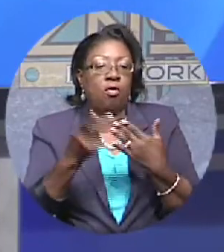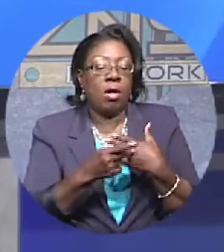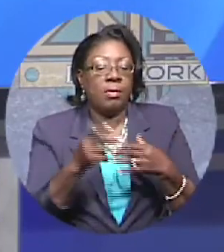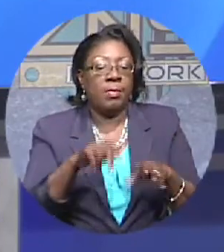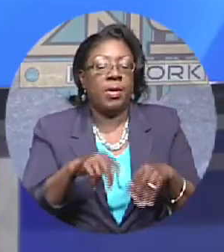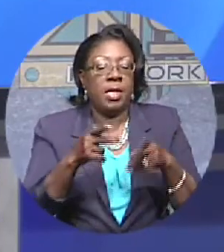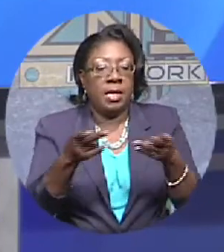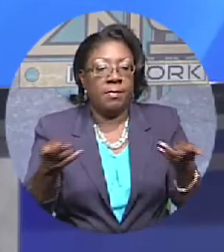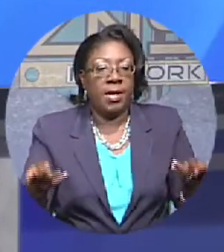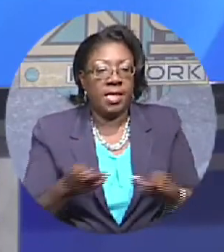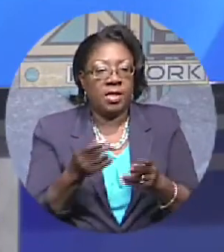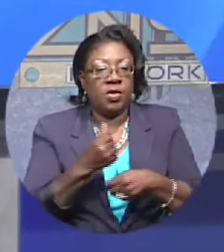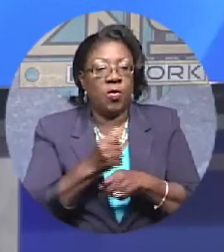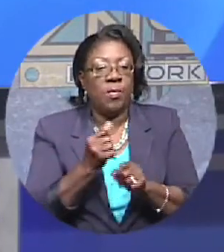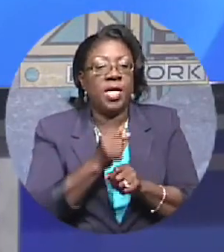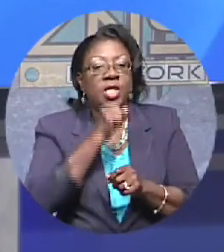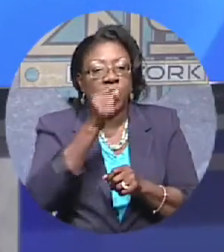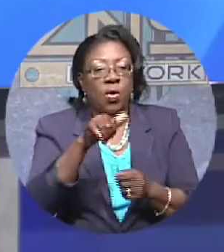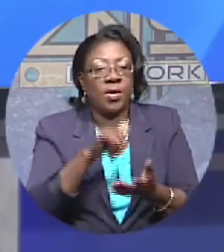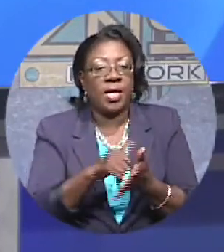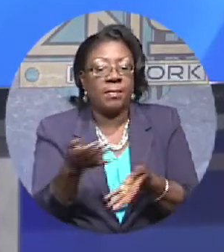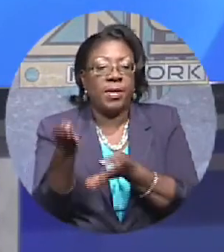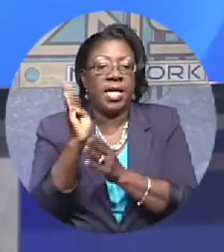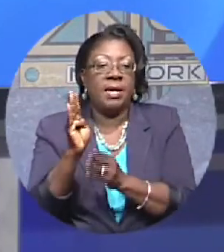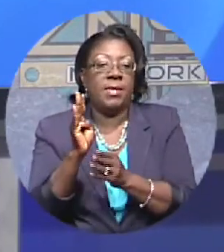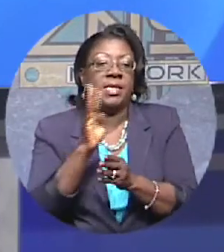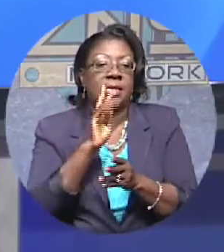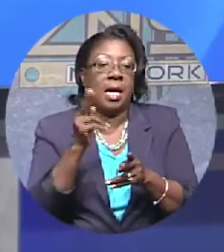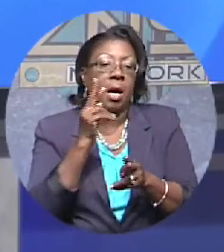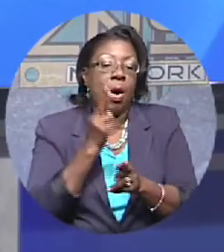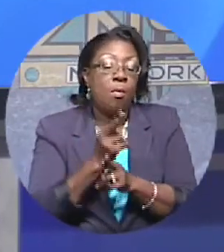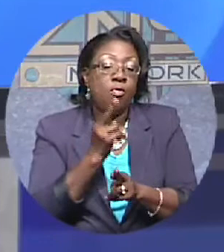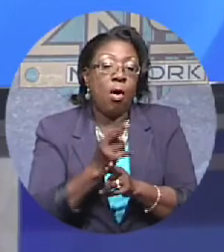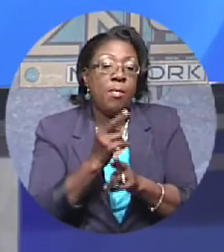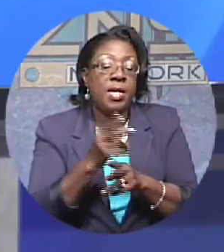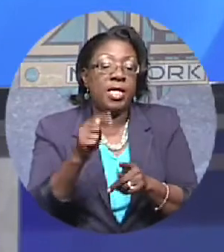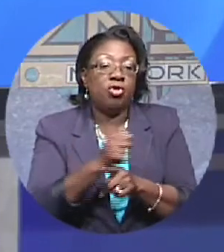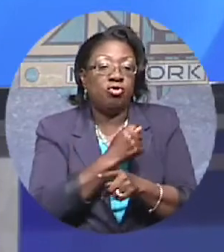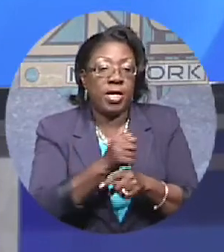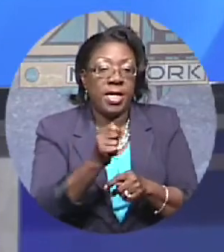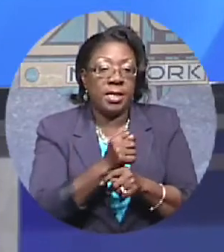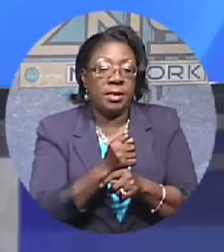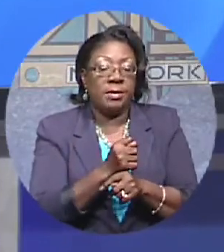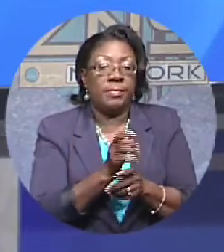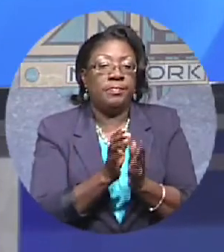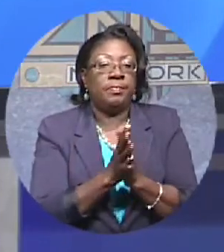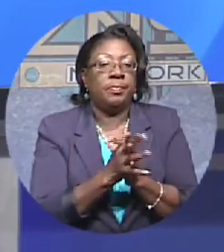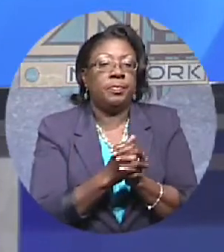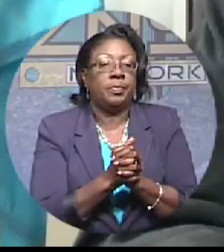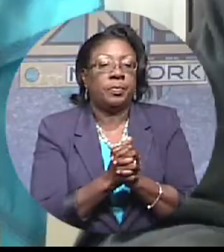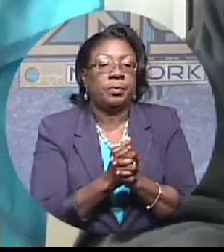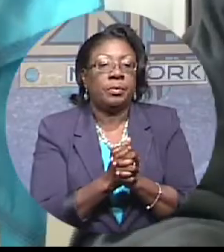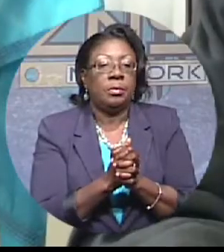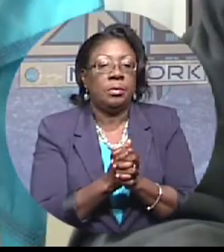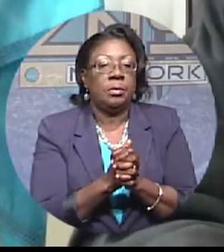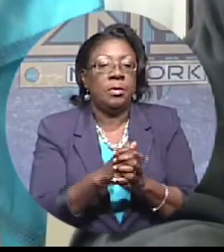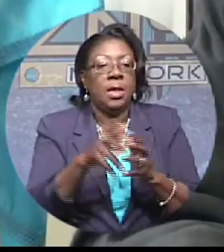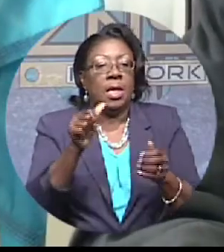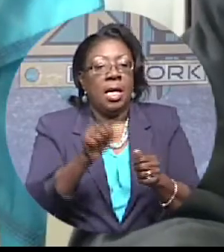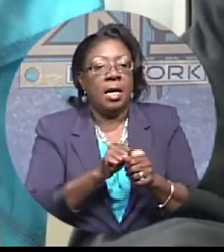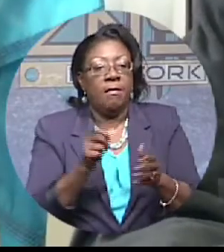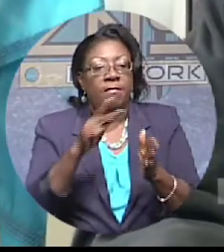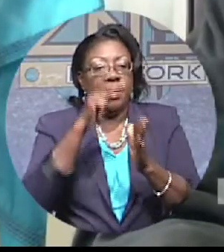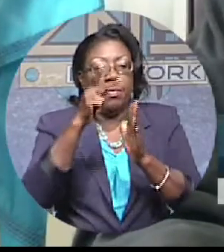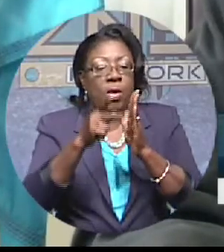Bahamians are properly trained, leaving no excuses for employers to seek non-Bahamian employment. With every